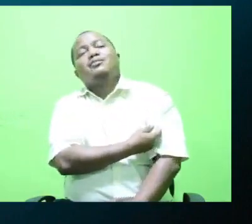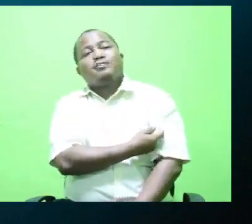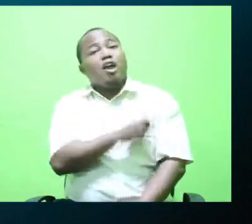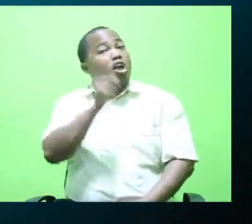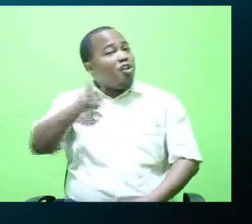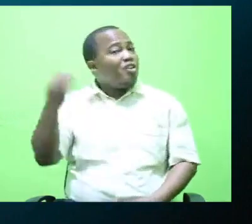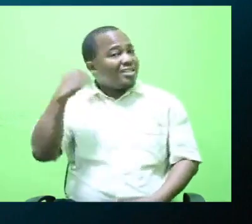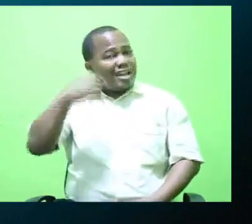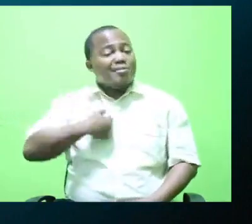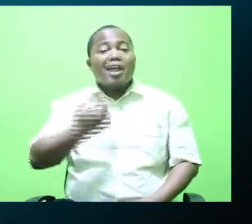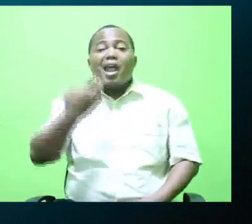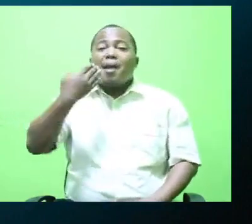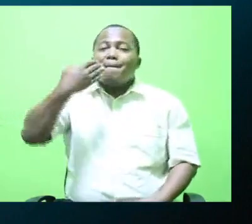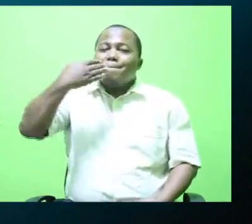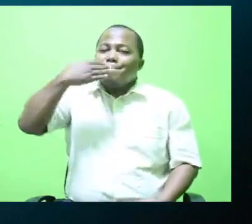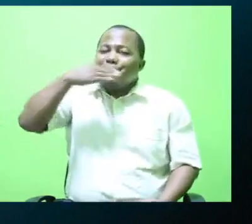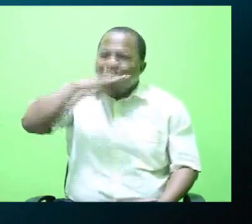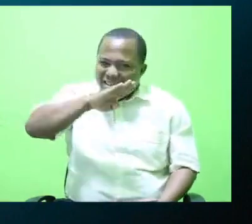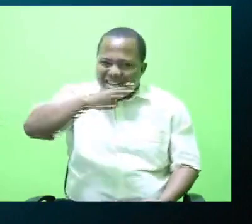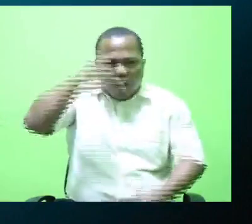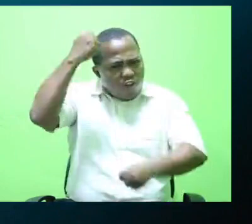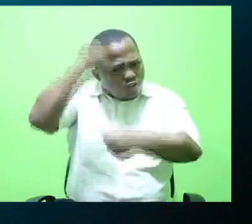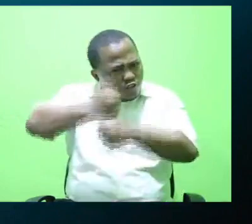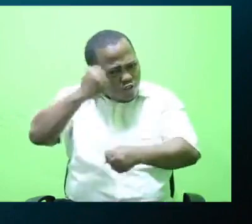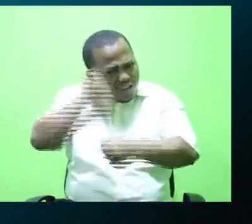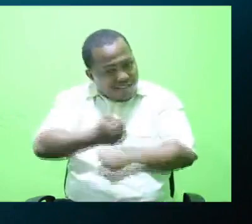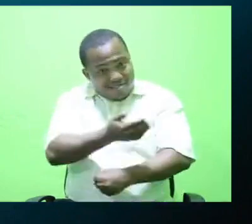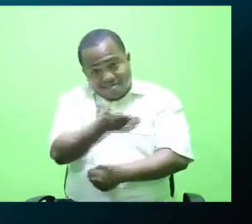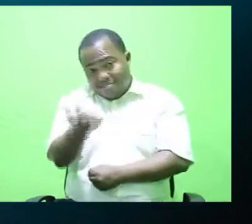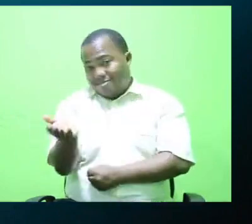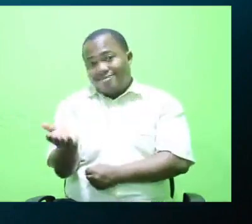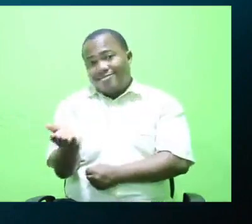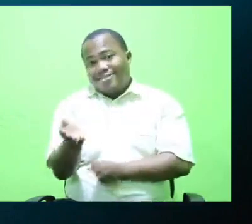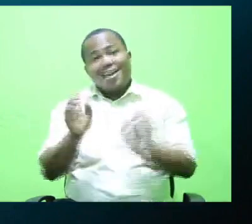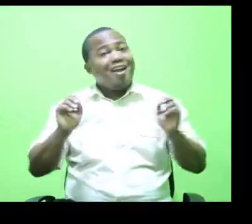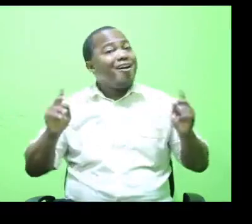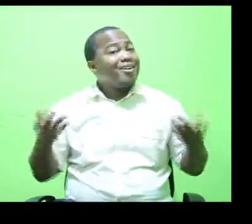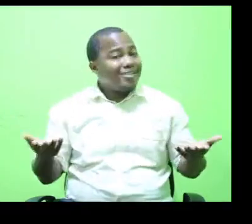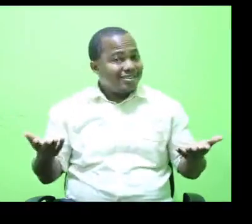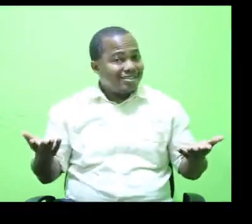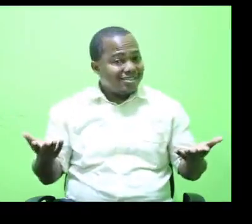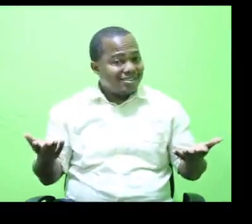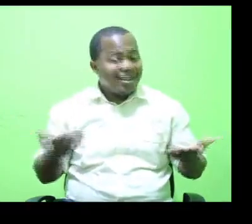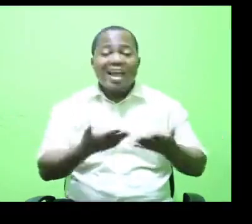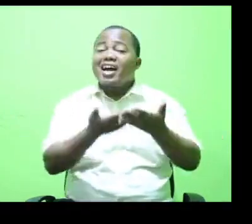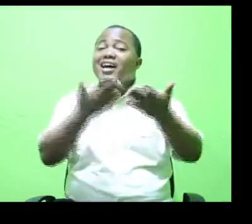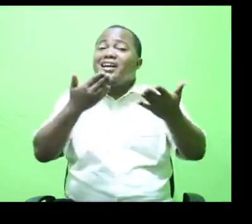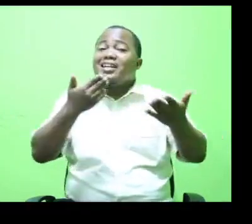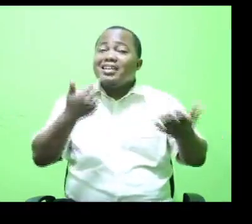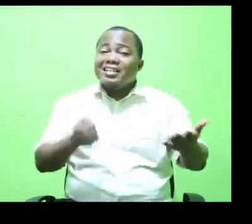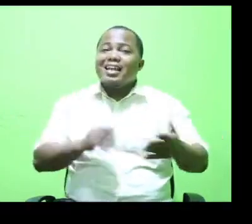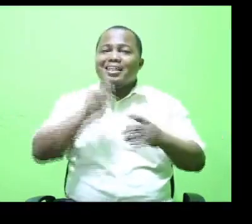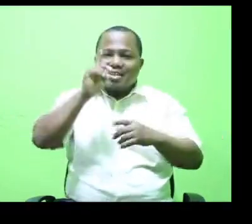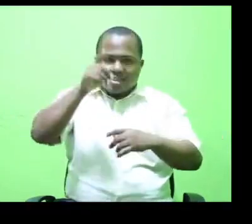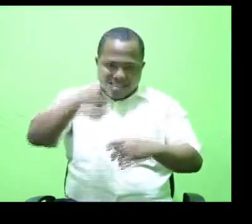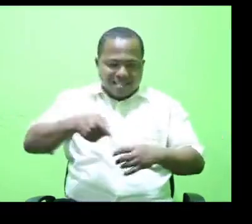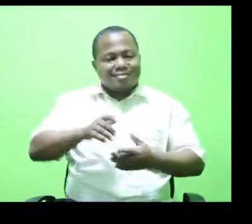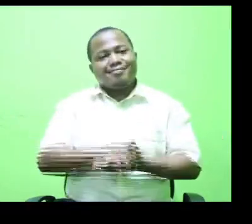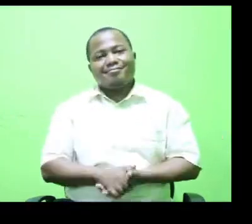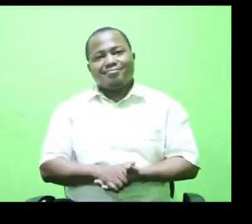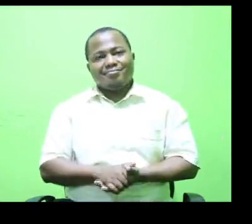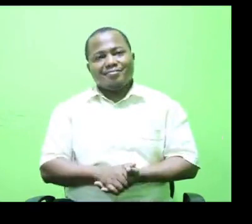Can you tell me the importance of doing this? Yes. The reason behind is